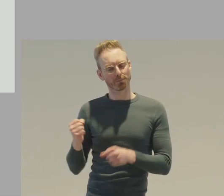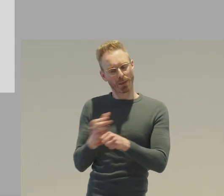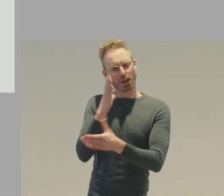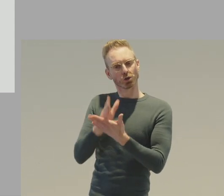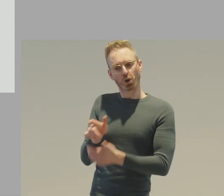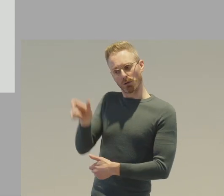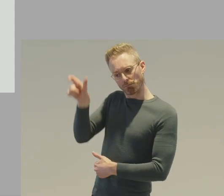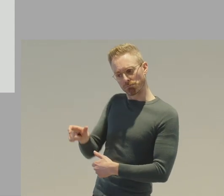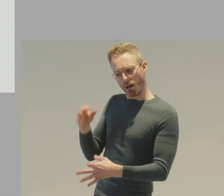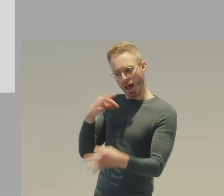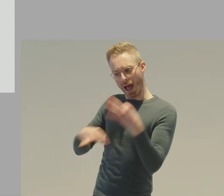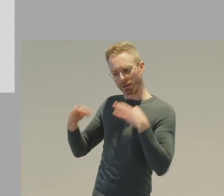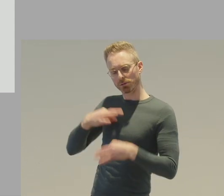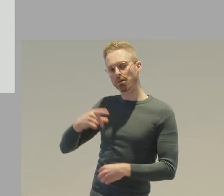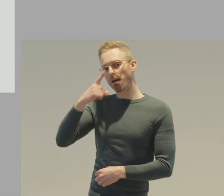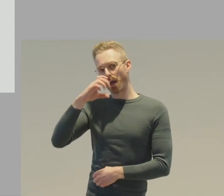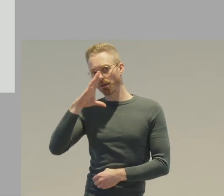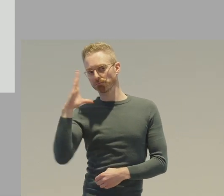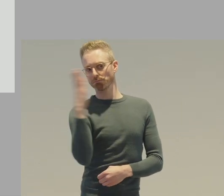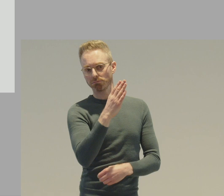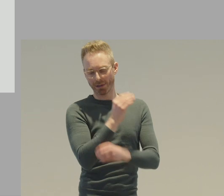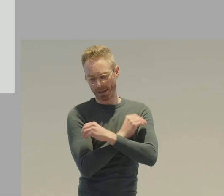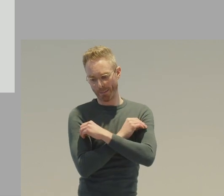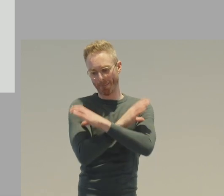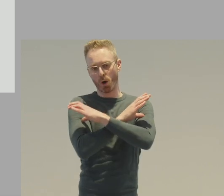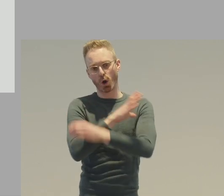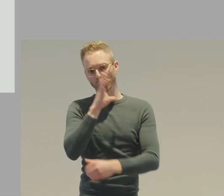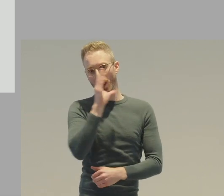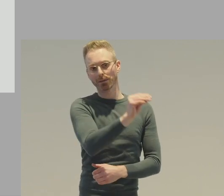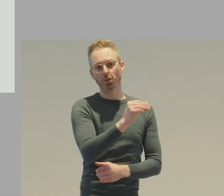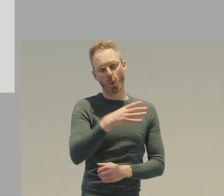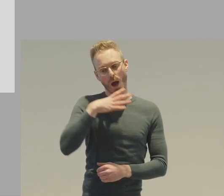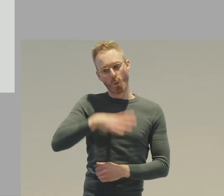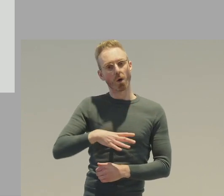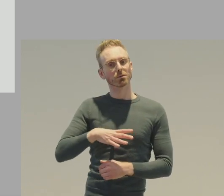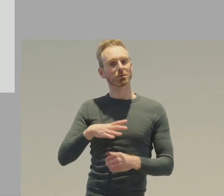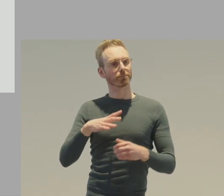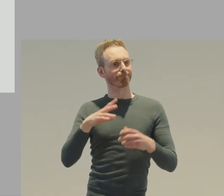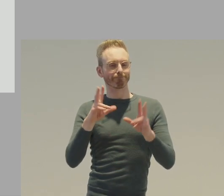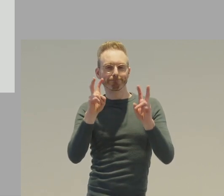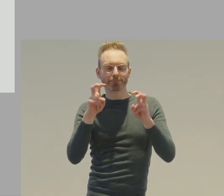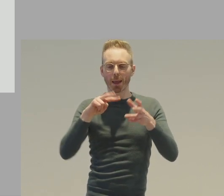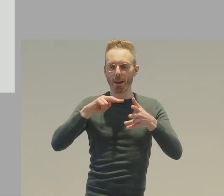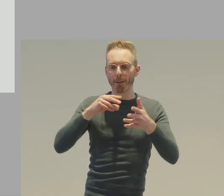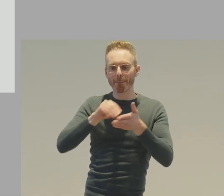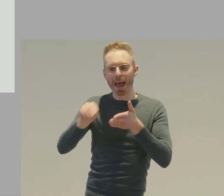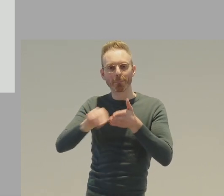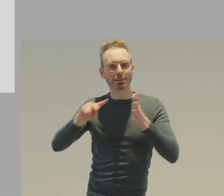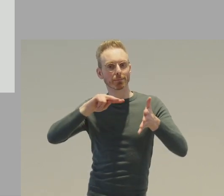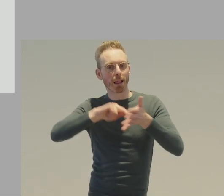say, actually, this is how I want to get paid. Thank you. And then the last bit is to know where to go for information.